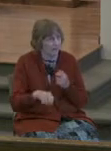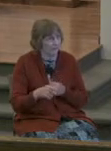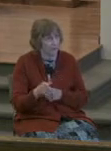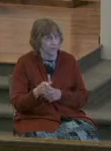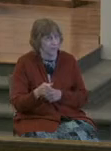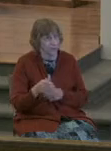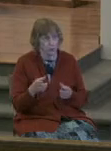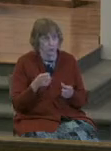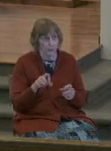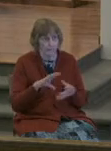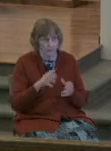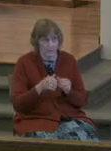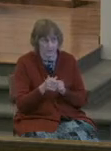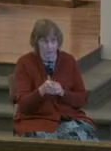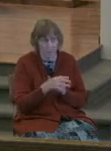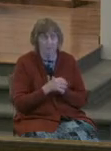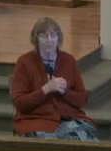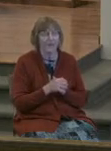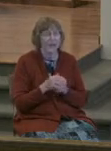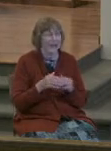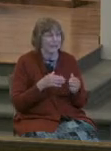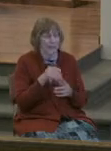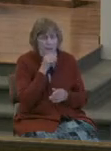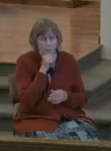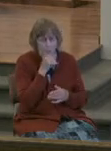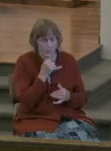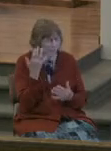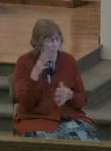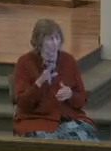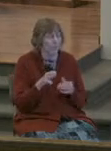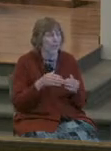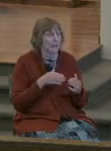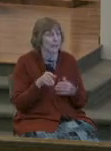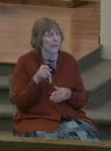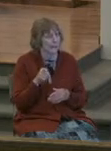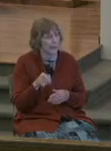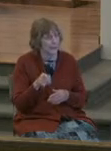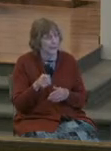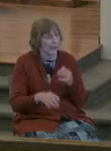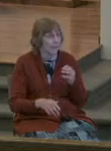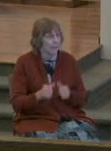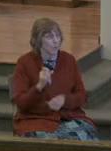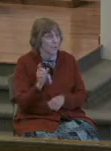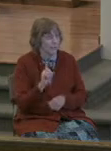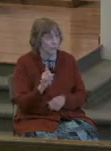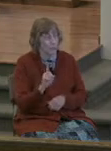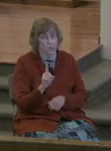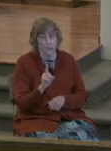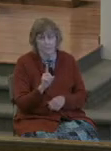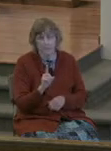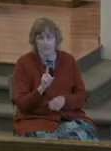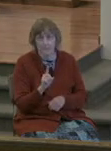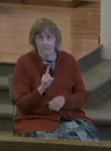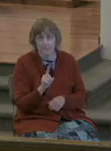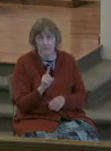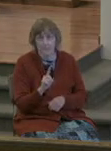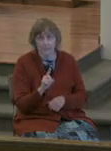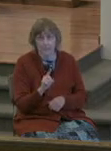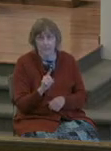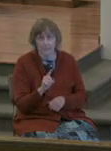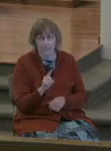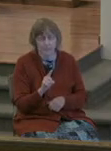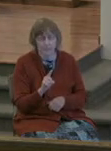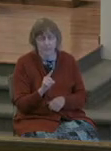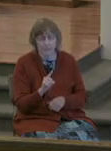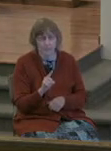want to tangle with. All right, even though I don't know how old he is now, he would take most, if everybody, in this auditorium at one time. And so